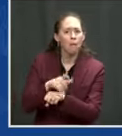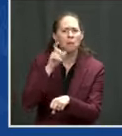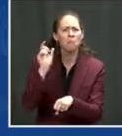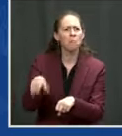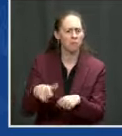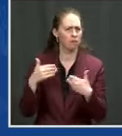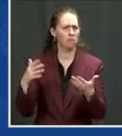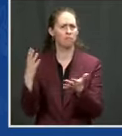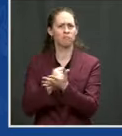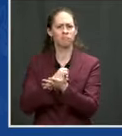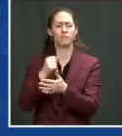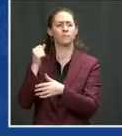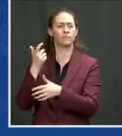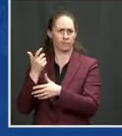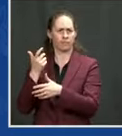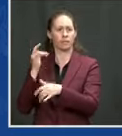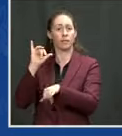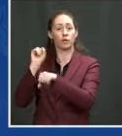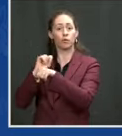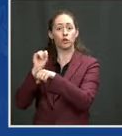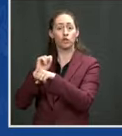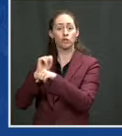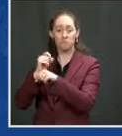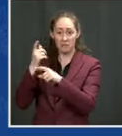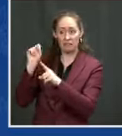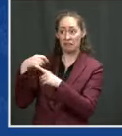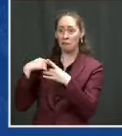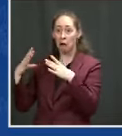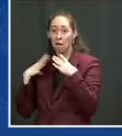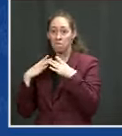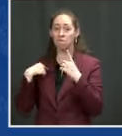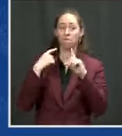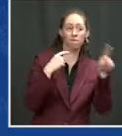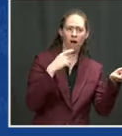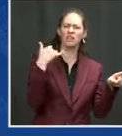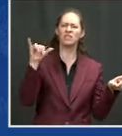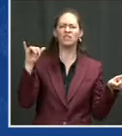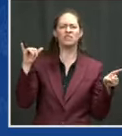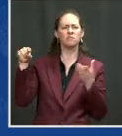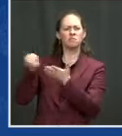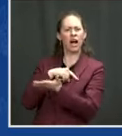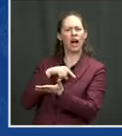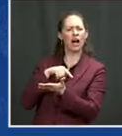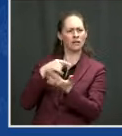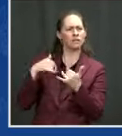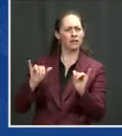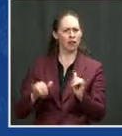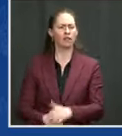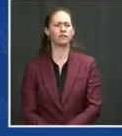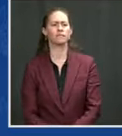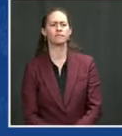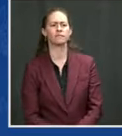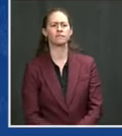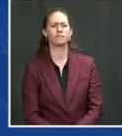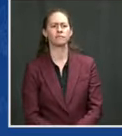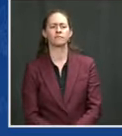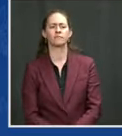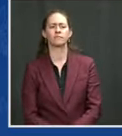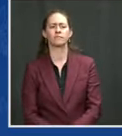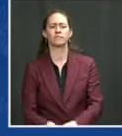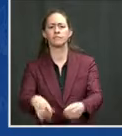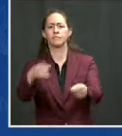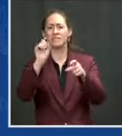any recovery time. And thinking about other things like transportation and providing that assistance, so in addition to making sure that